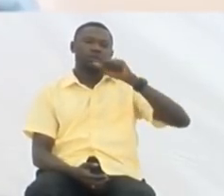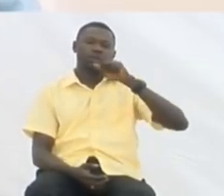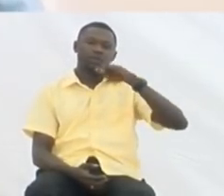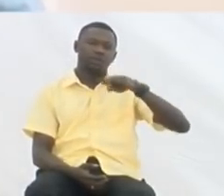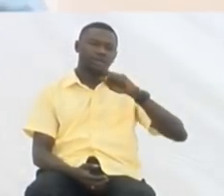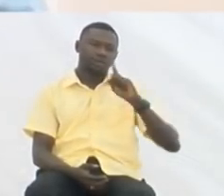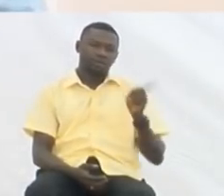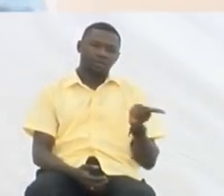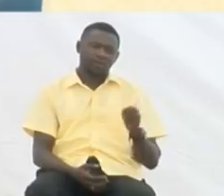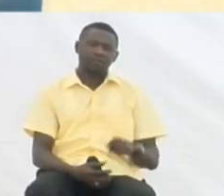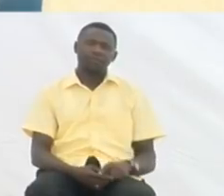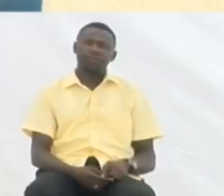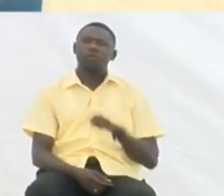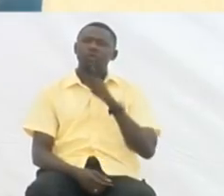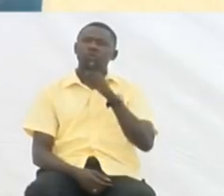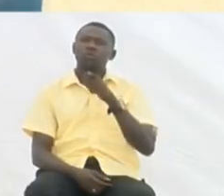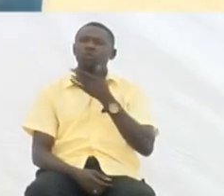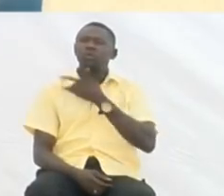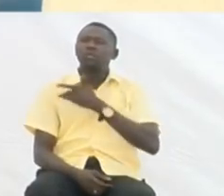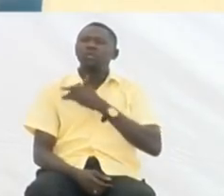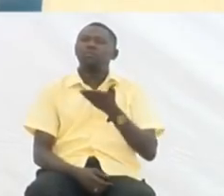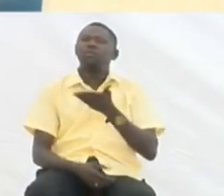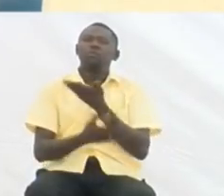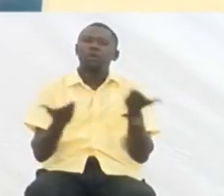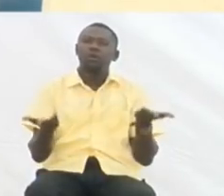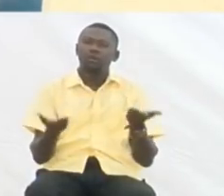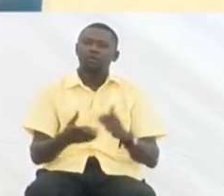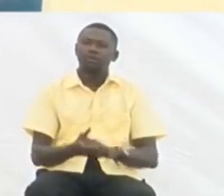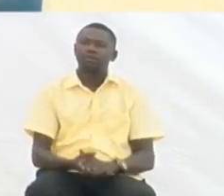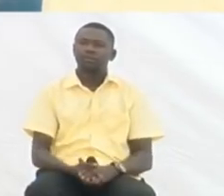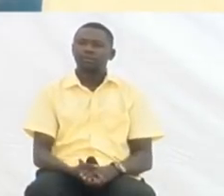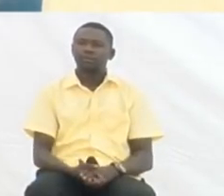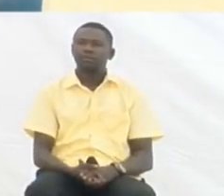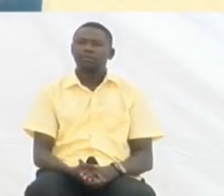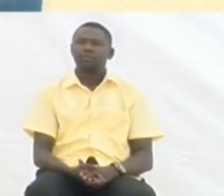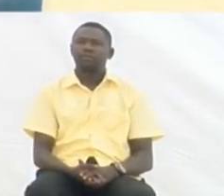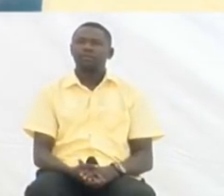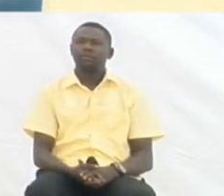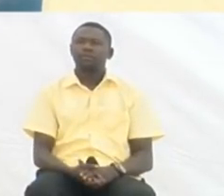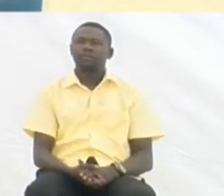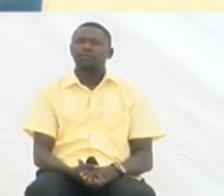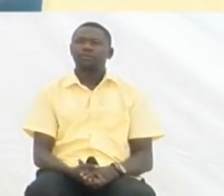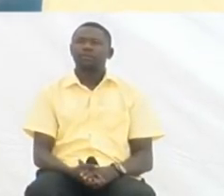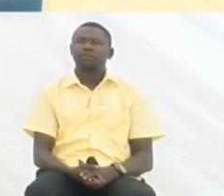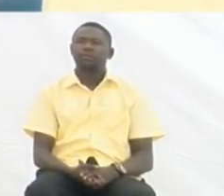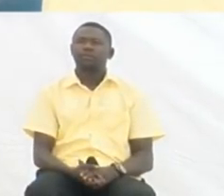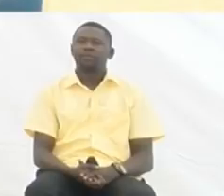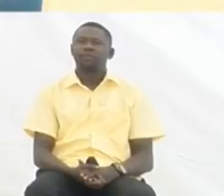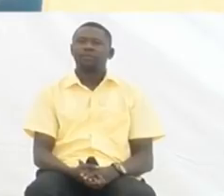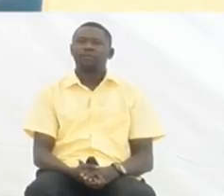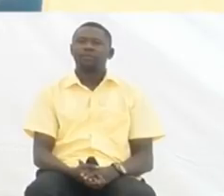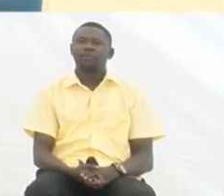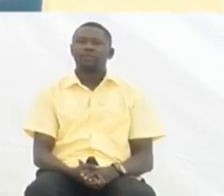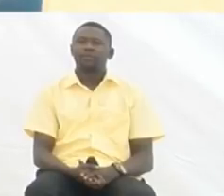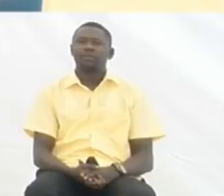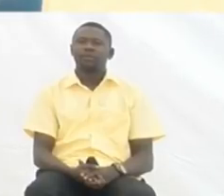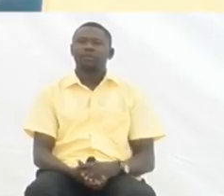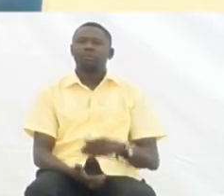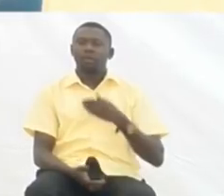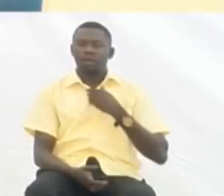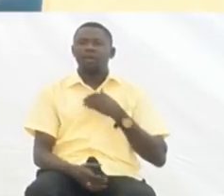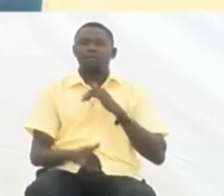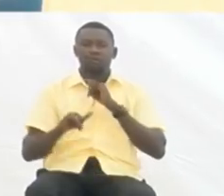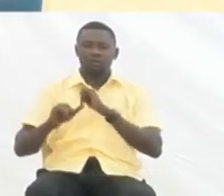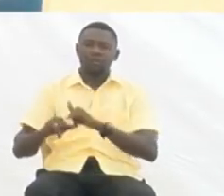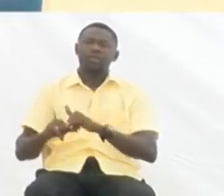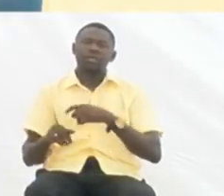sirim mintole. Be sirim jamburu janne wuluta janne andum mama mamodu pana be wuluta janne. I'm a